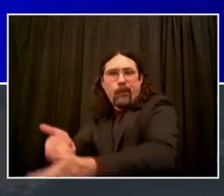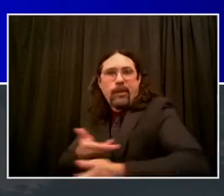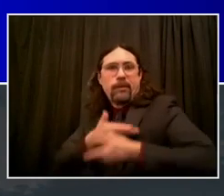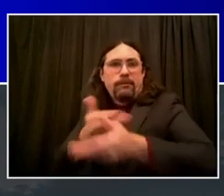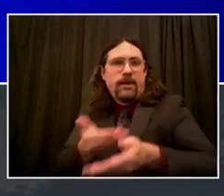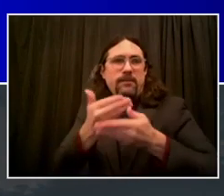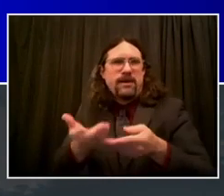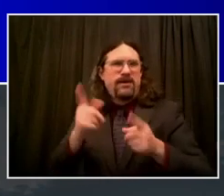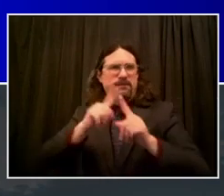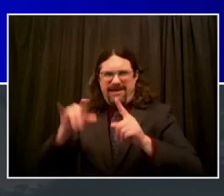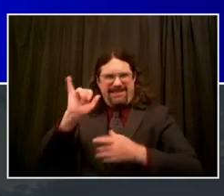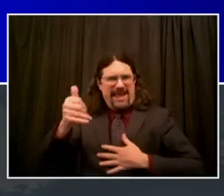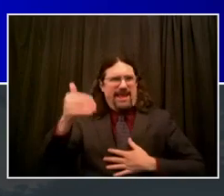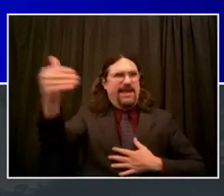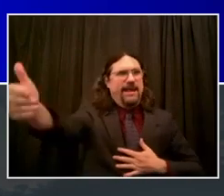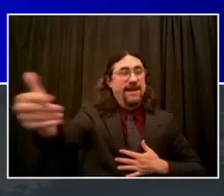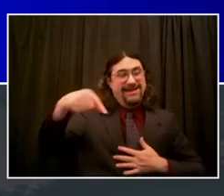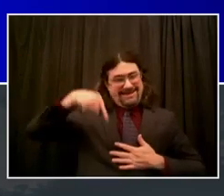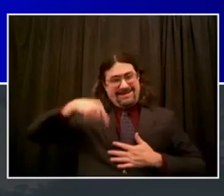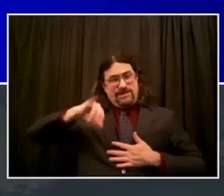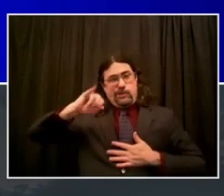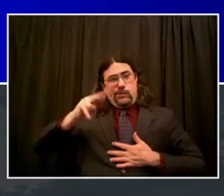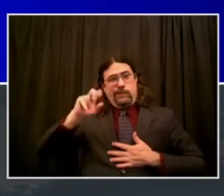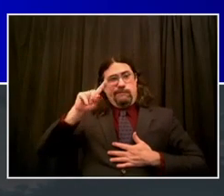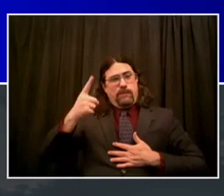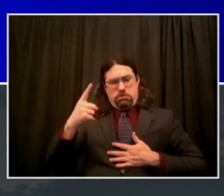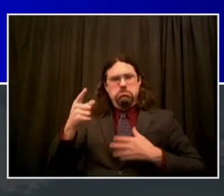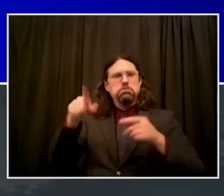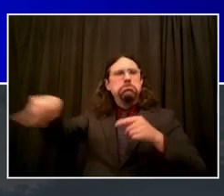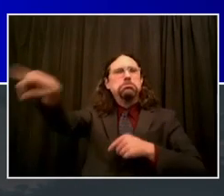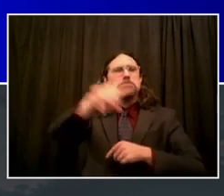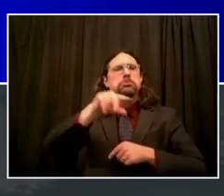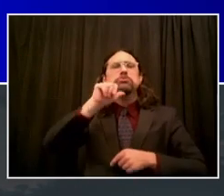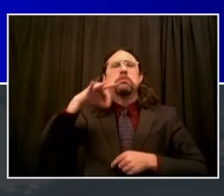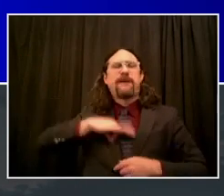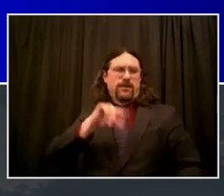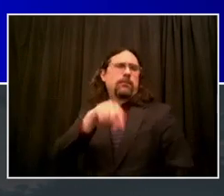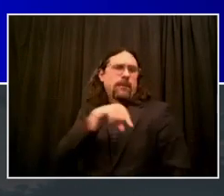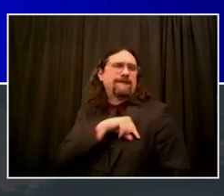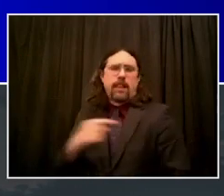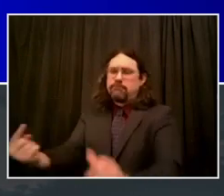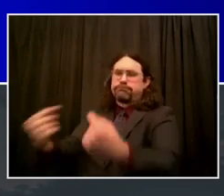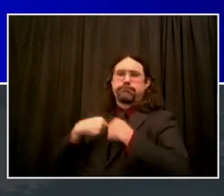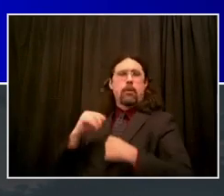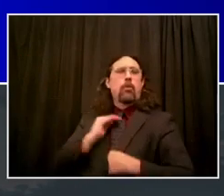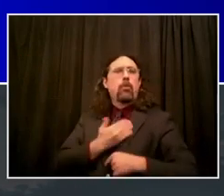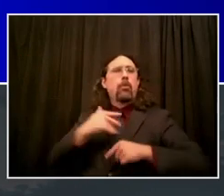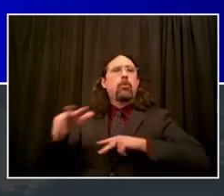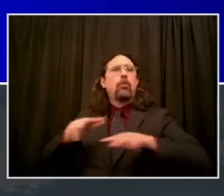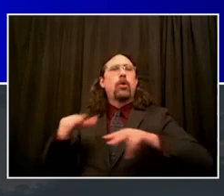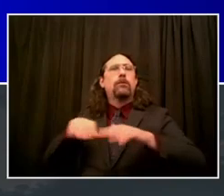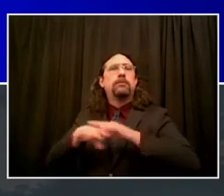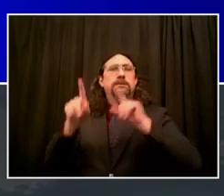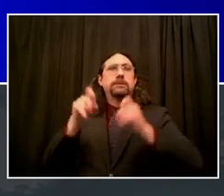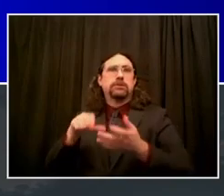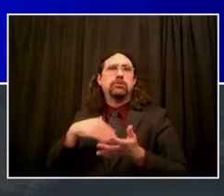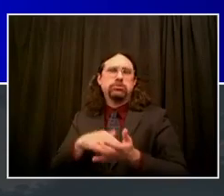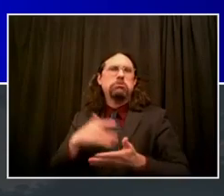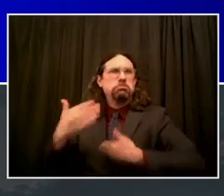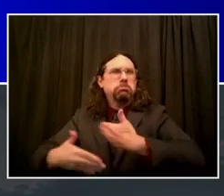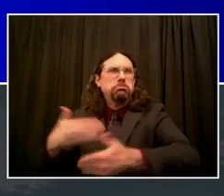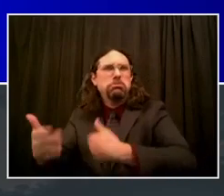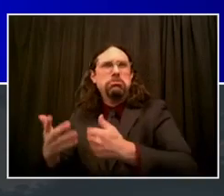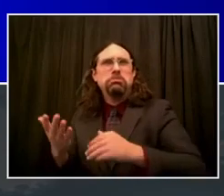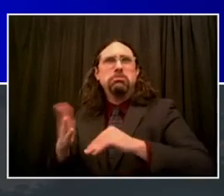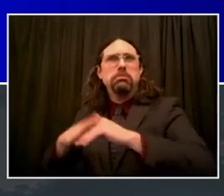community knows about organizations that came up from the grassroots and do amazing work for their communities. One